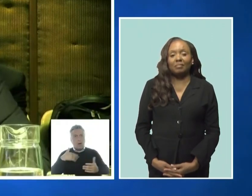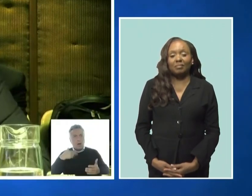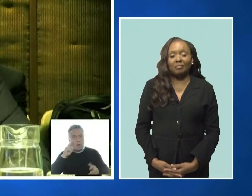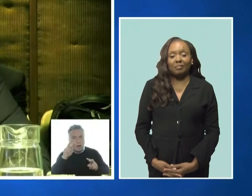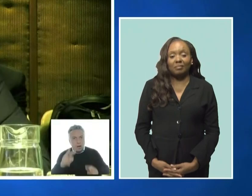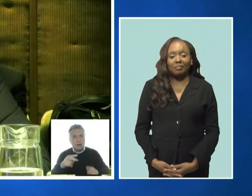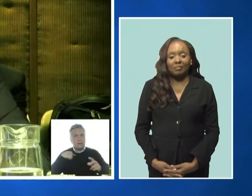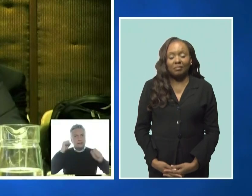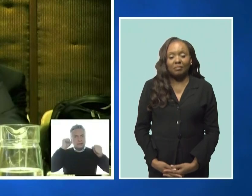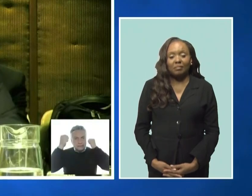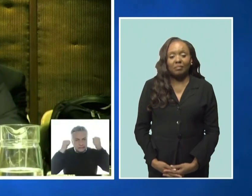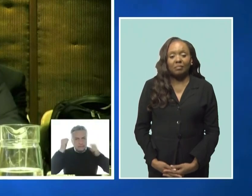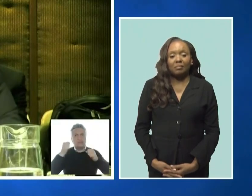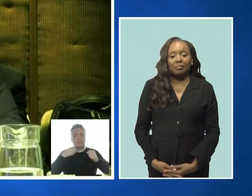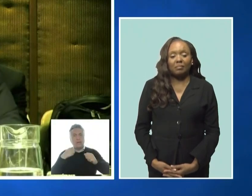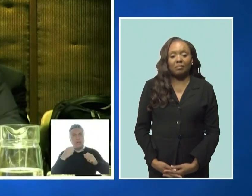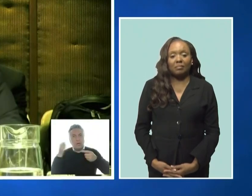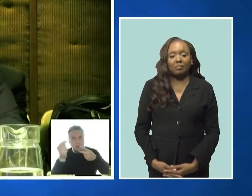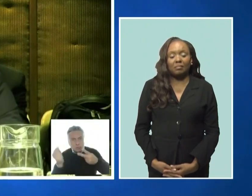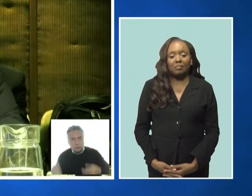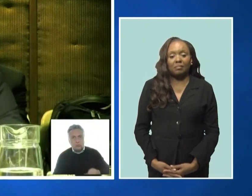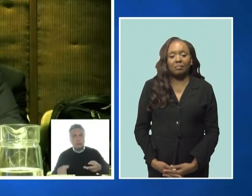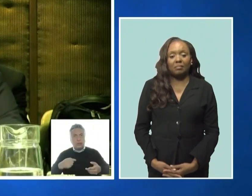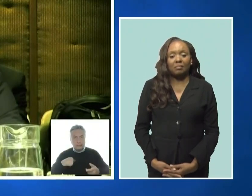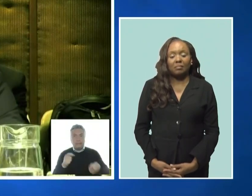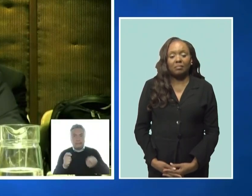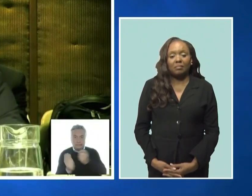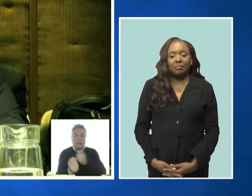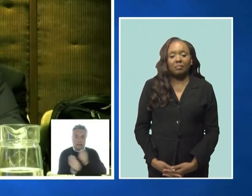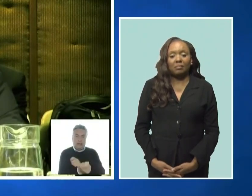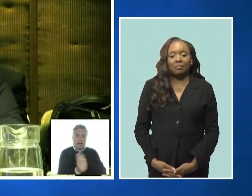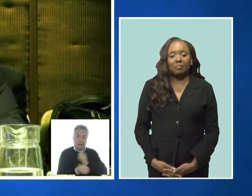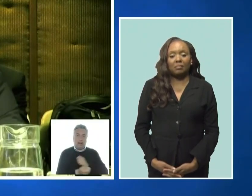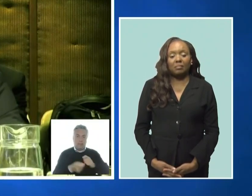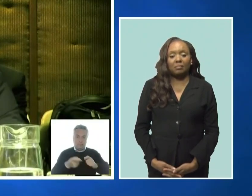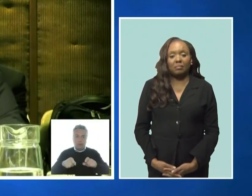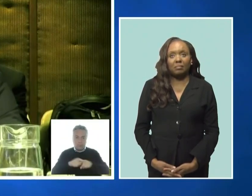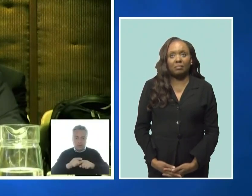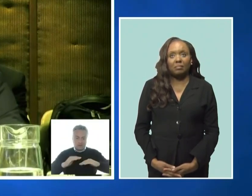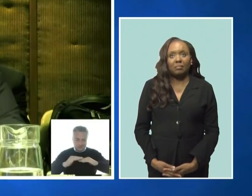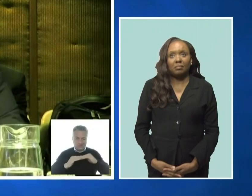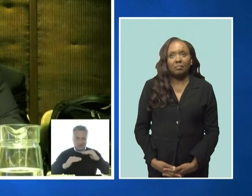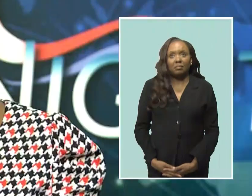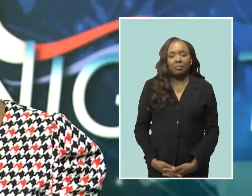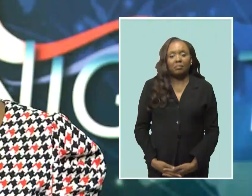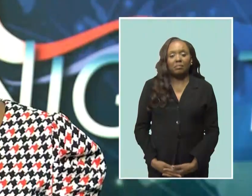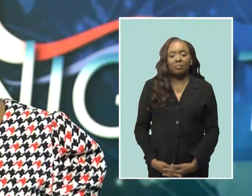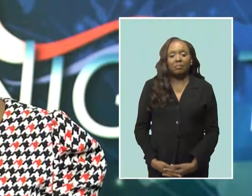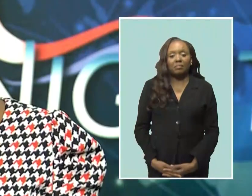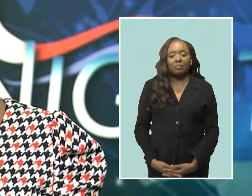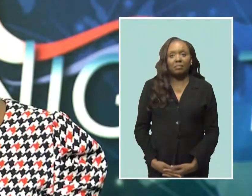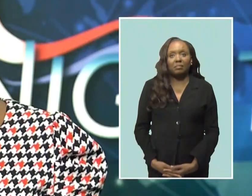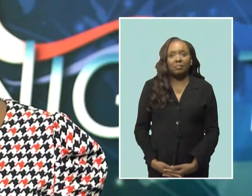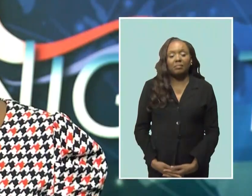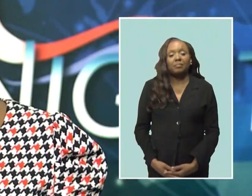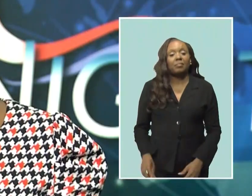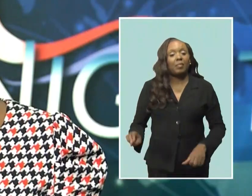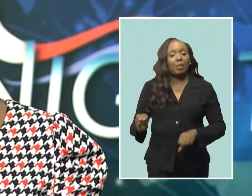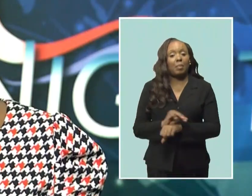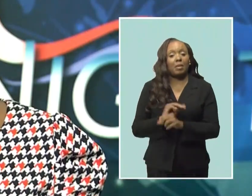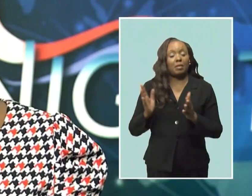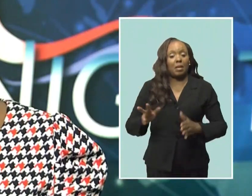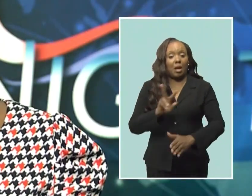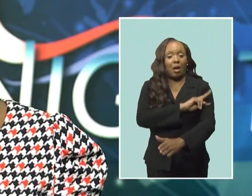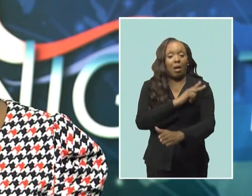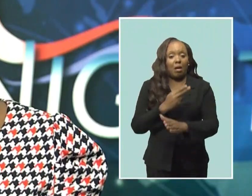relates both to the mandate and the structural framework within which we operate to achieve that mandate. Minister Humphrey sees a